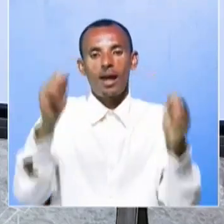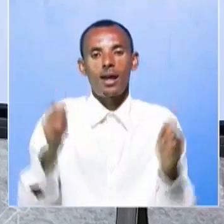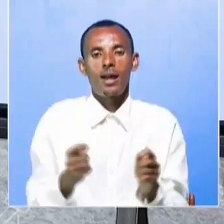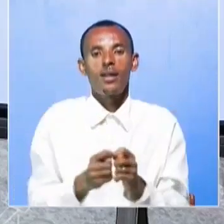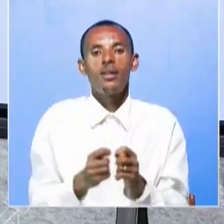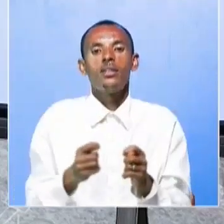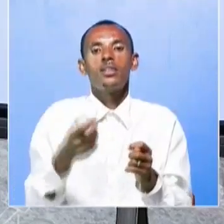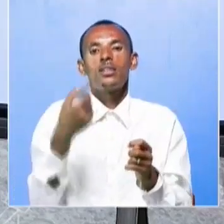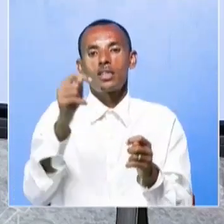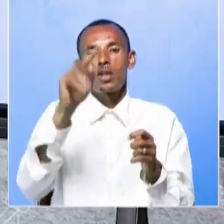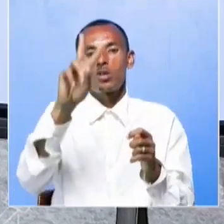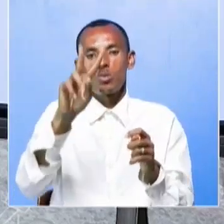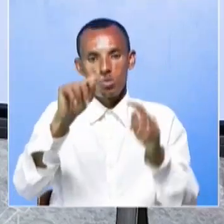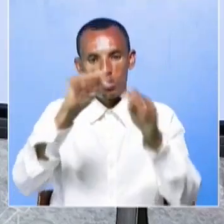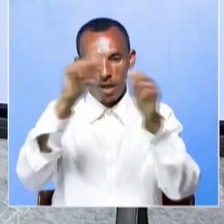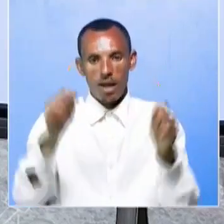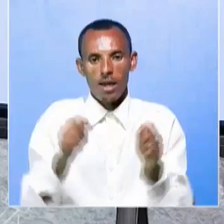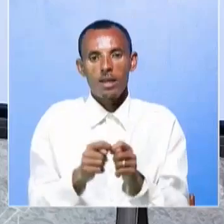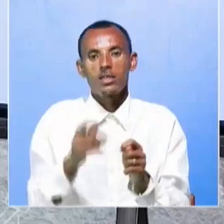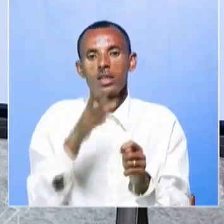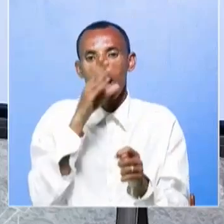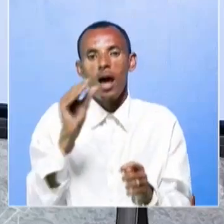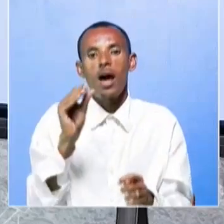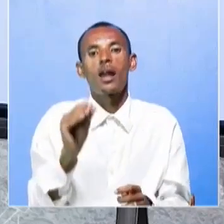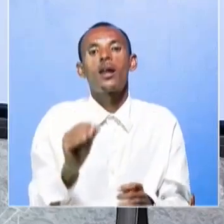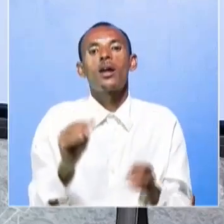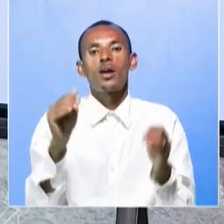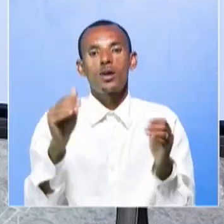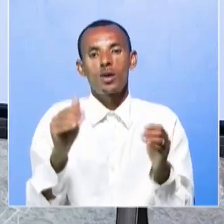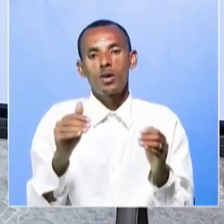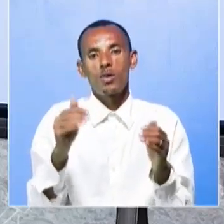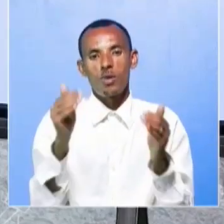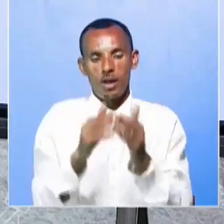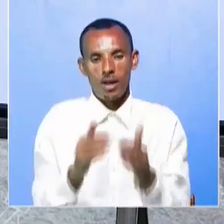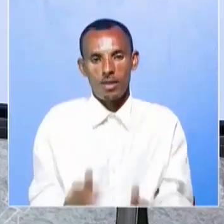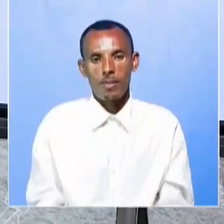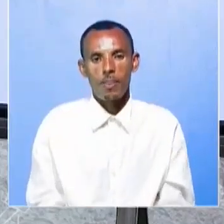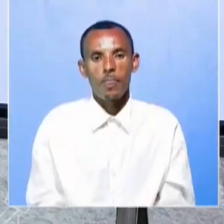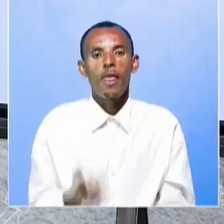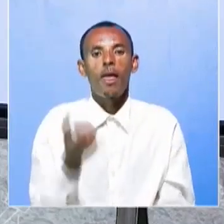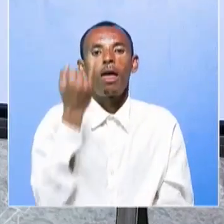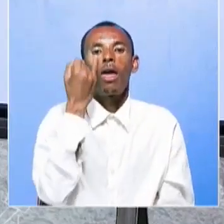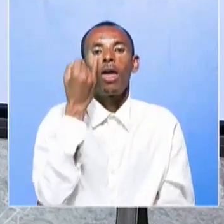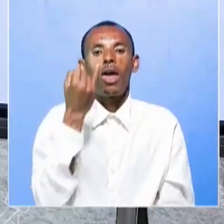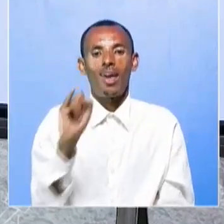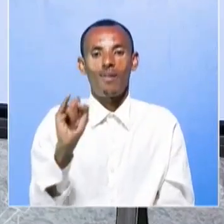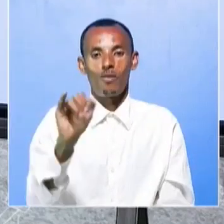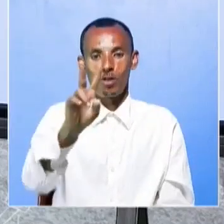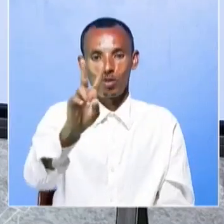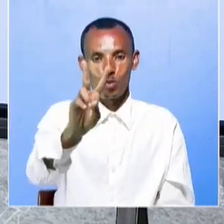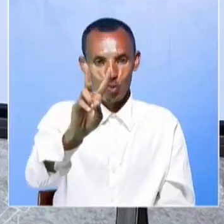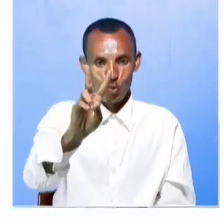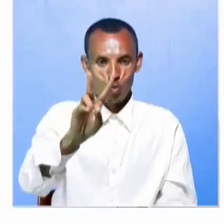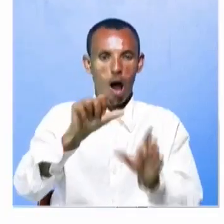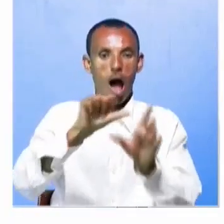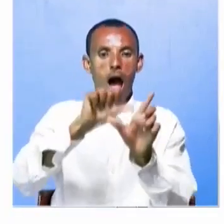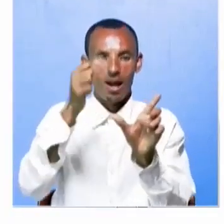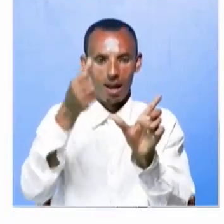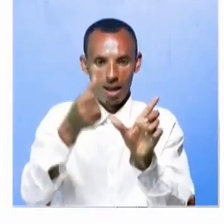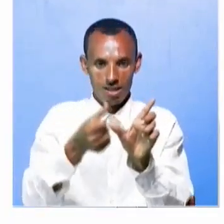the two triangles are congruent. Okay, I repeat it. If two angles of a